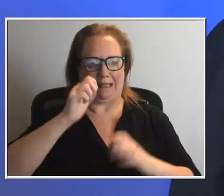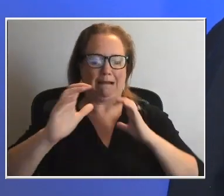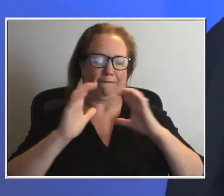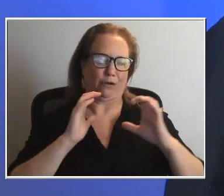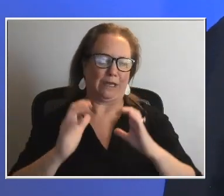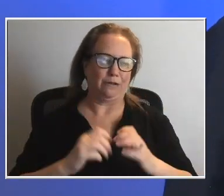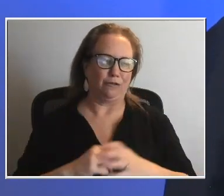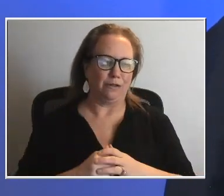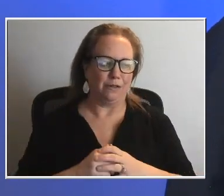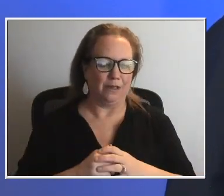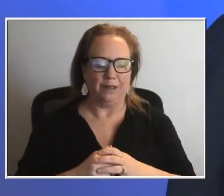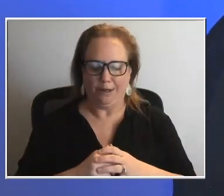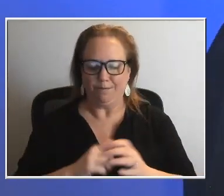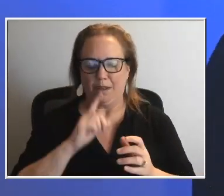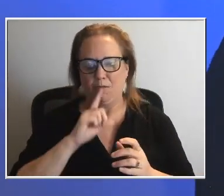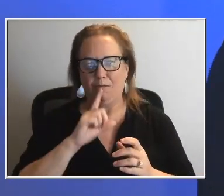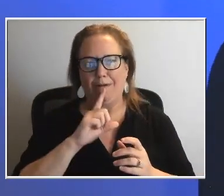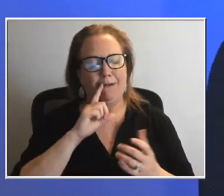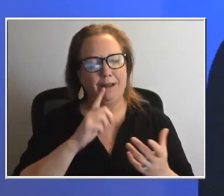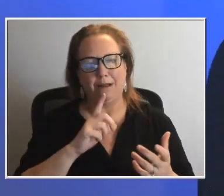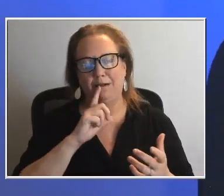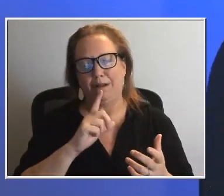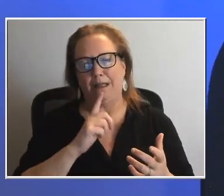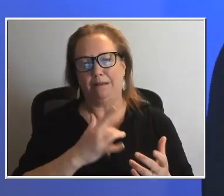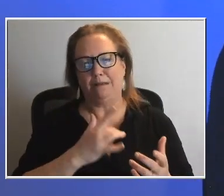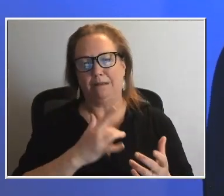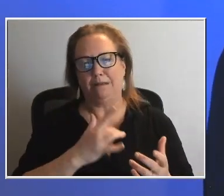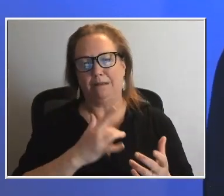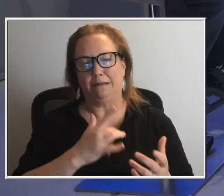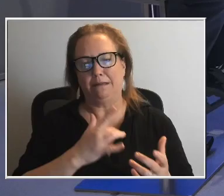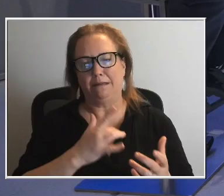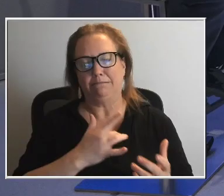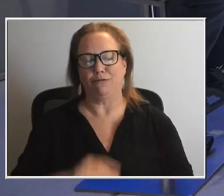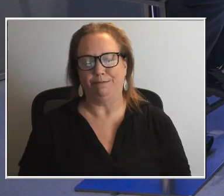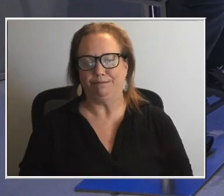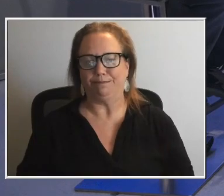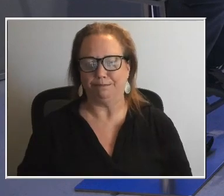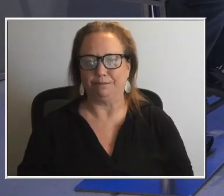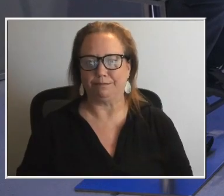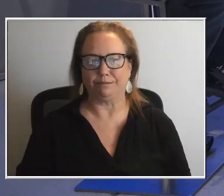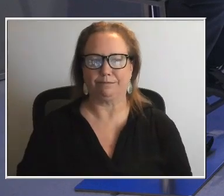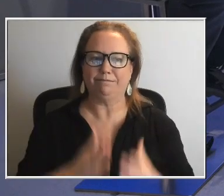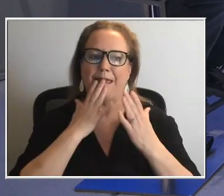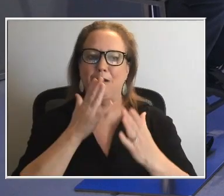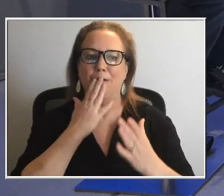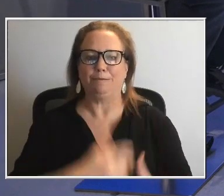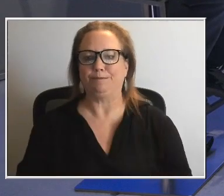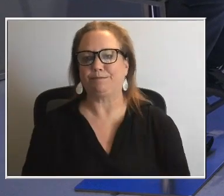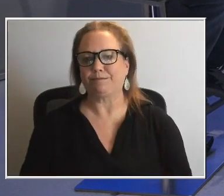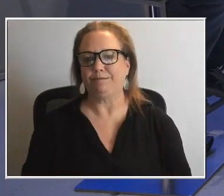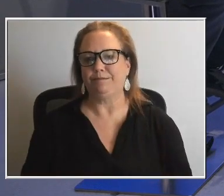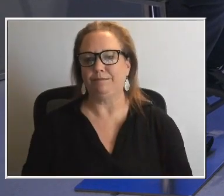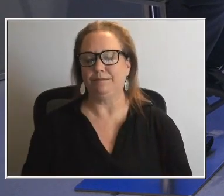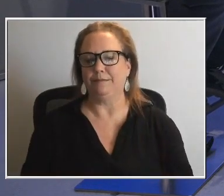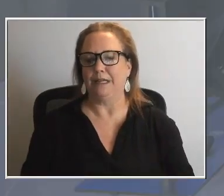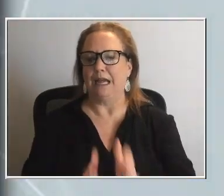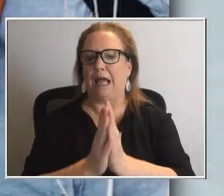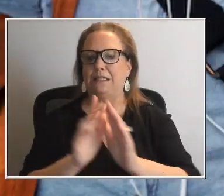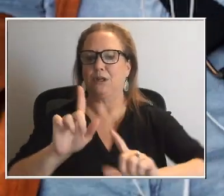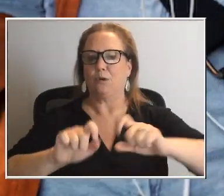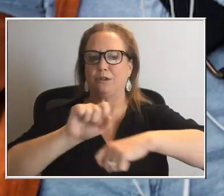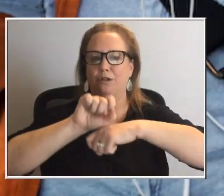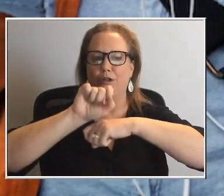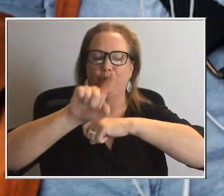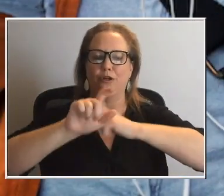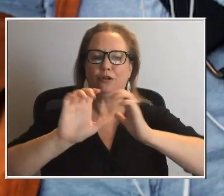and it's just it truly is very special. Thank you. Thank you so Well, be sure to ask your questions. You can use the chat on YouTube